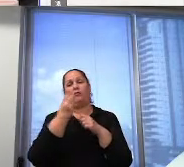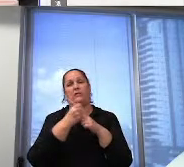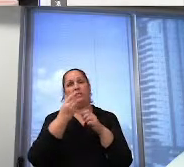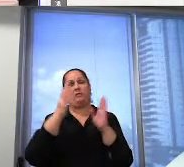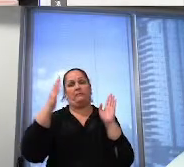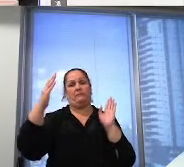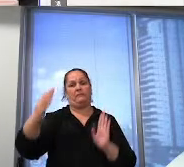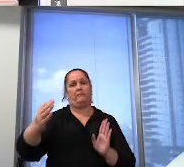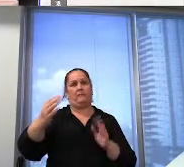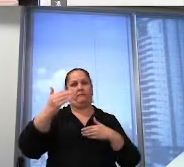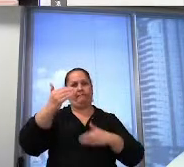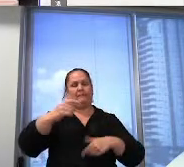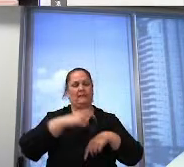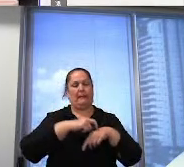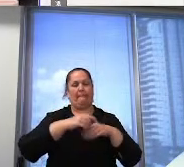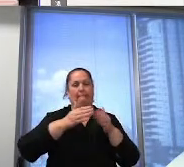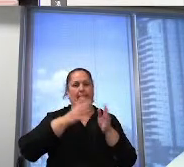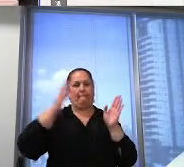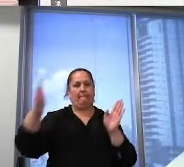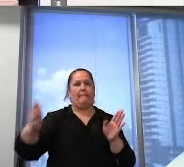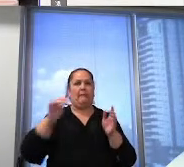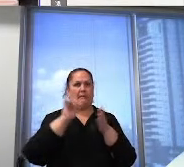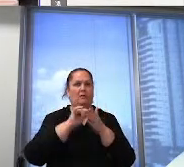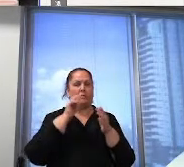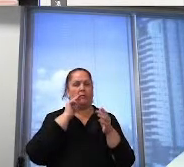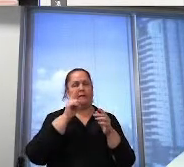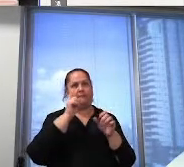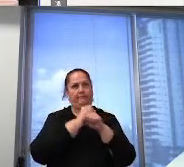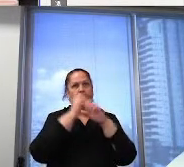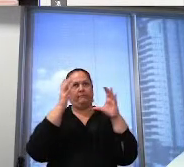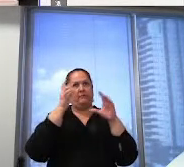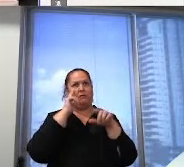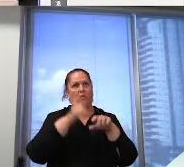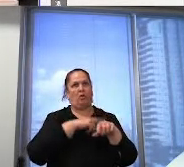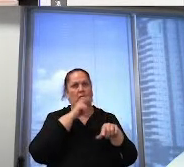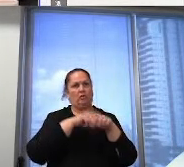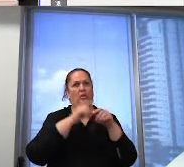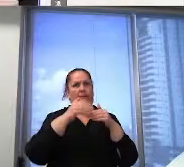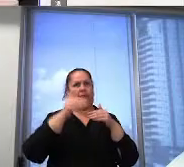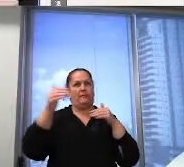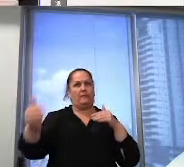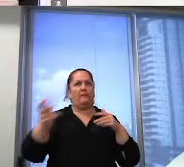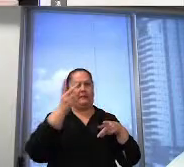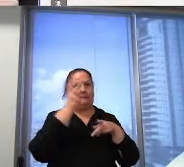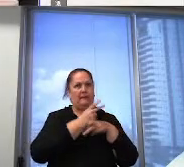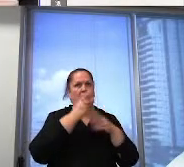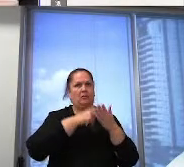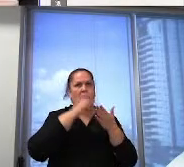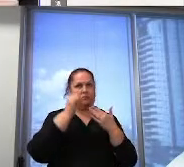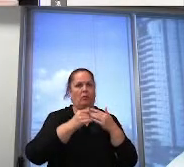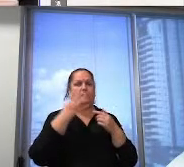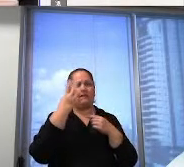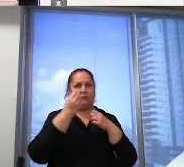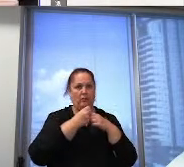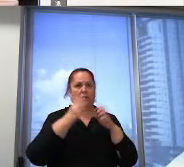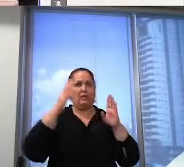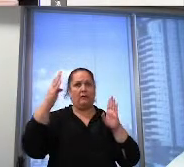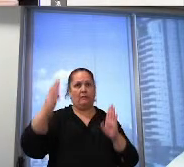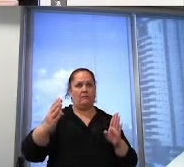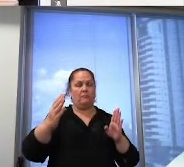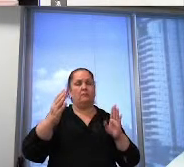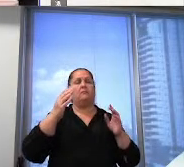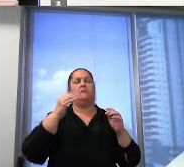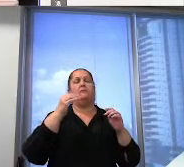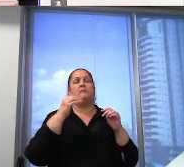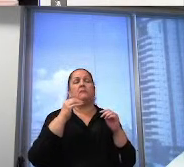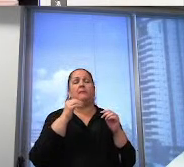4-year cycle. That's what the long-term vision of the vegetation maintenance program is based on a 4-year